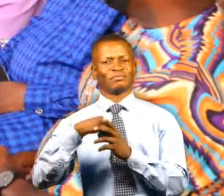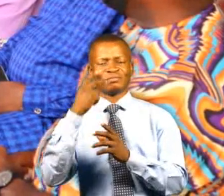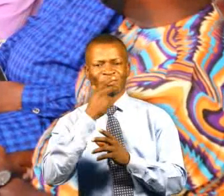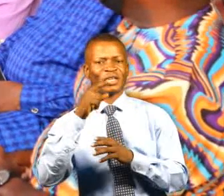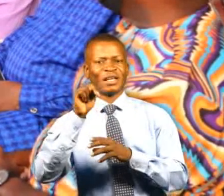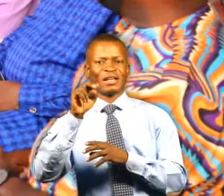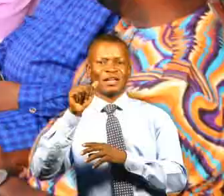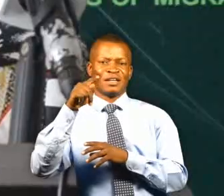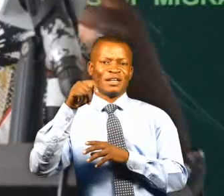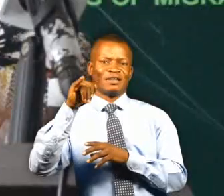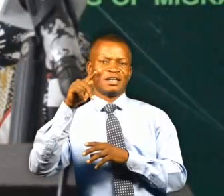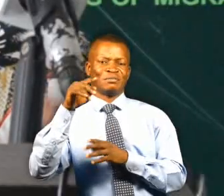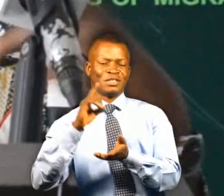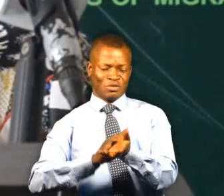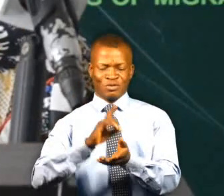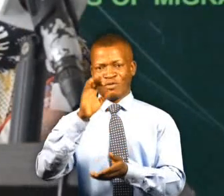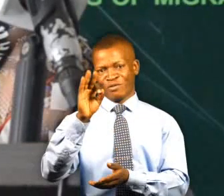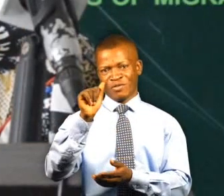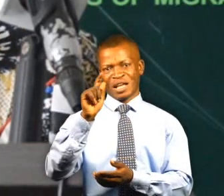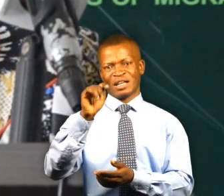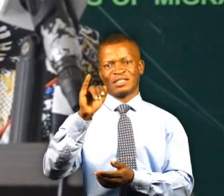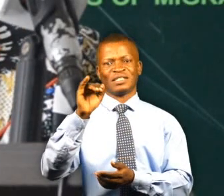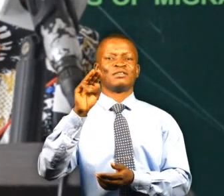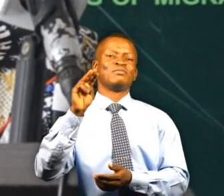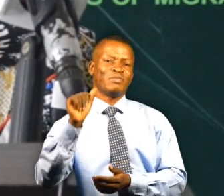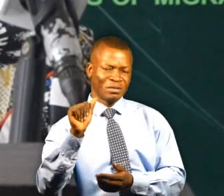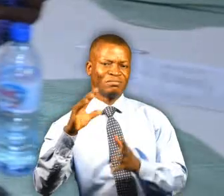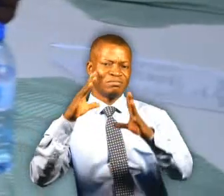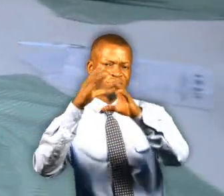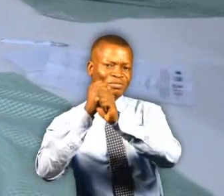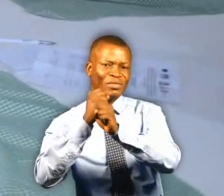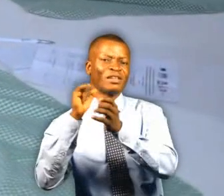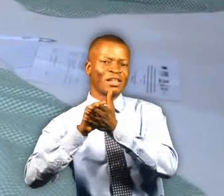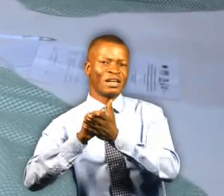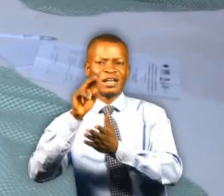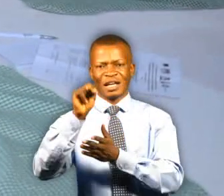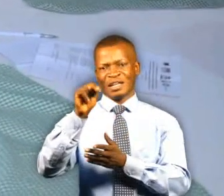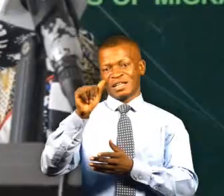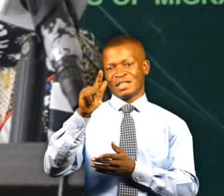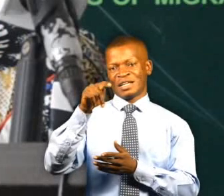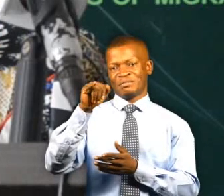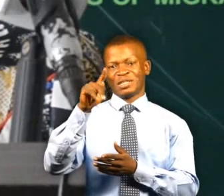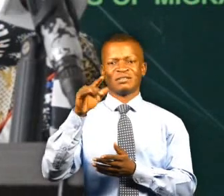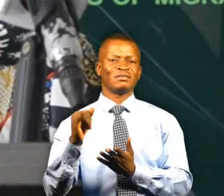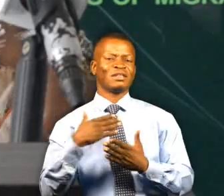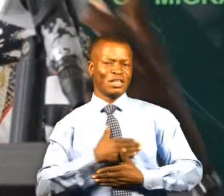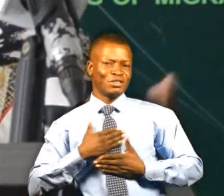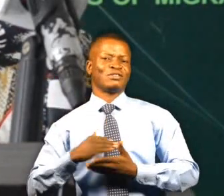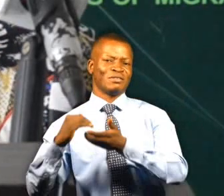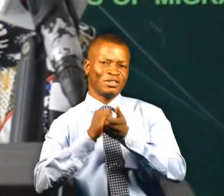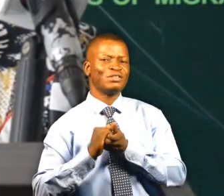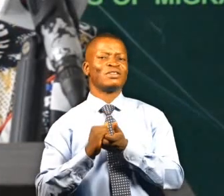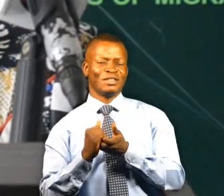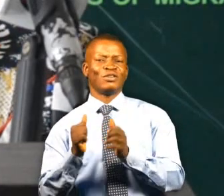speech, the NAPTIP Director General, Dr. Fatima Waziri Azi, highlighted that though NAPTIP had enjoyed a